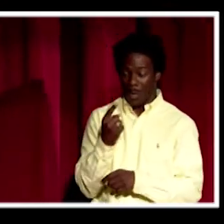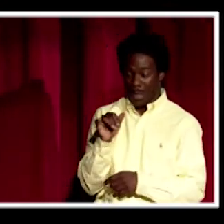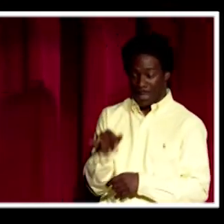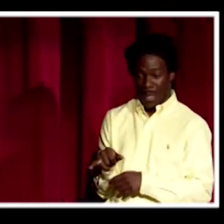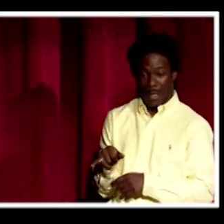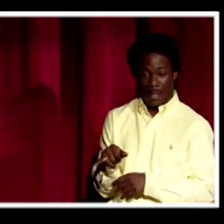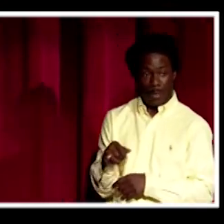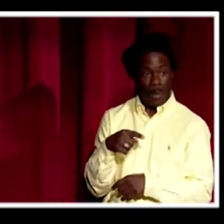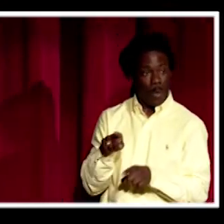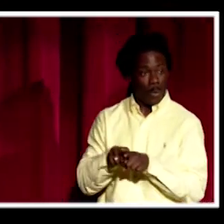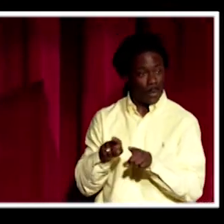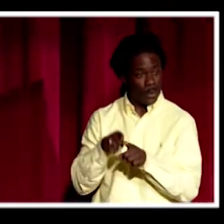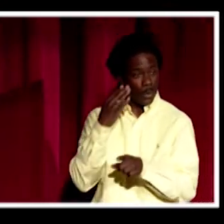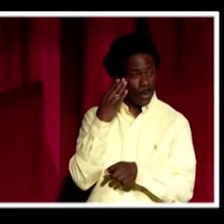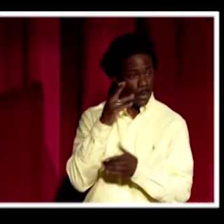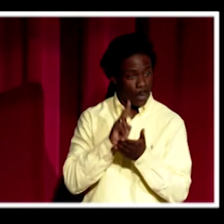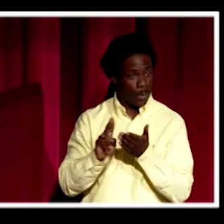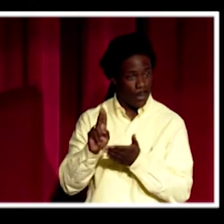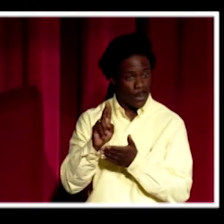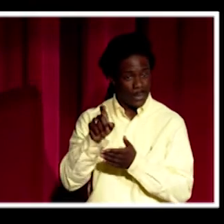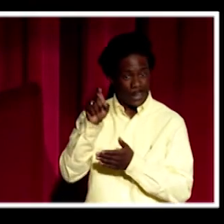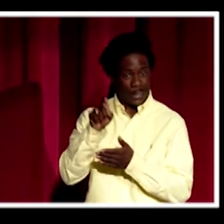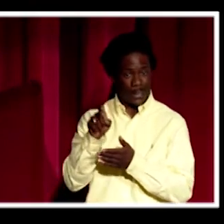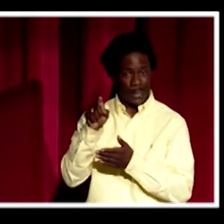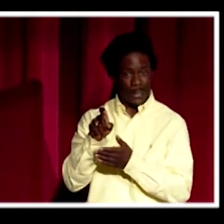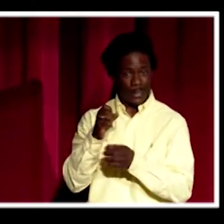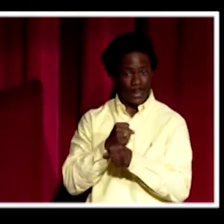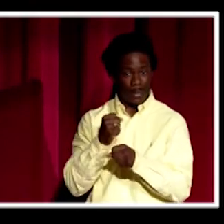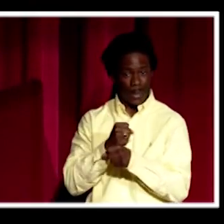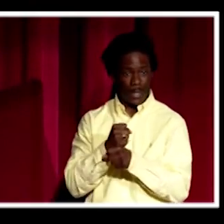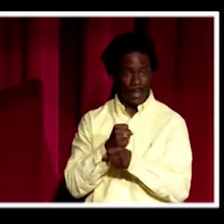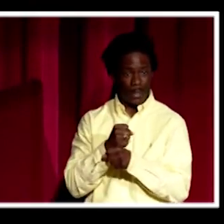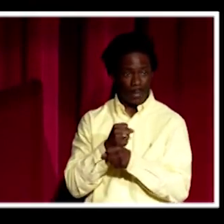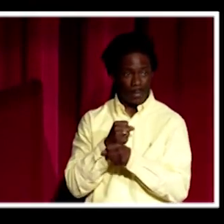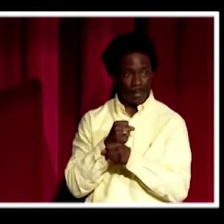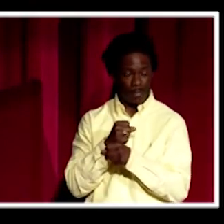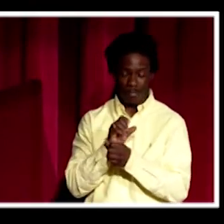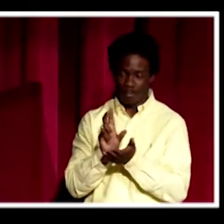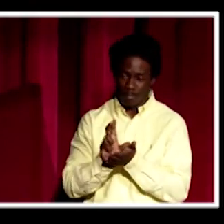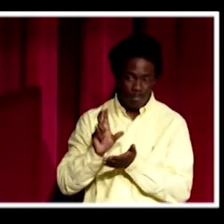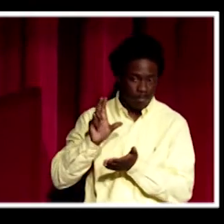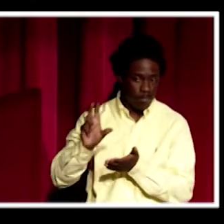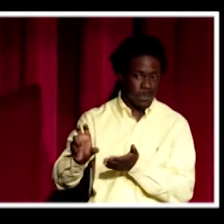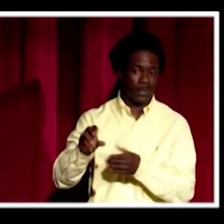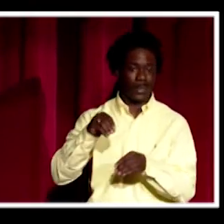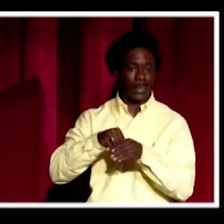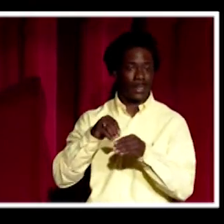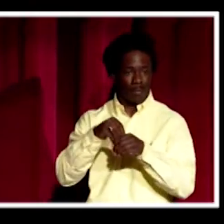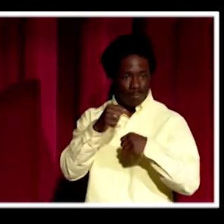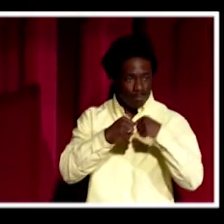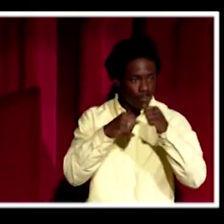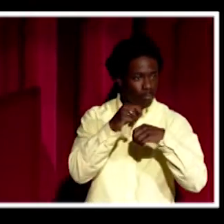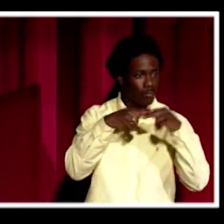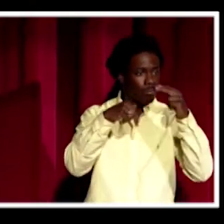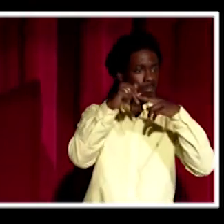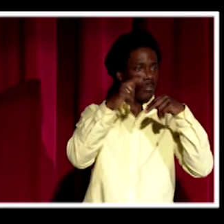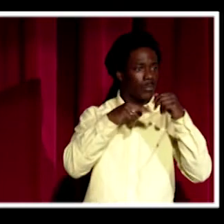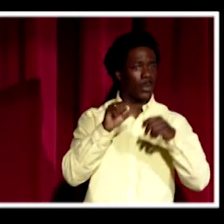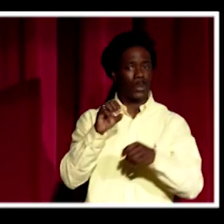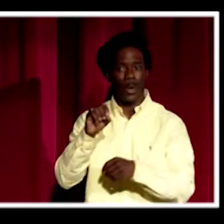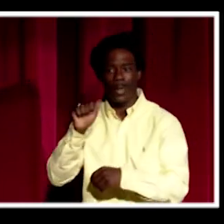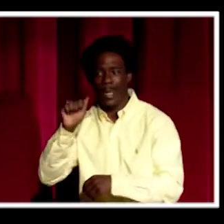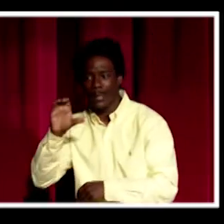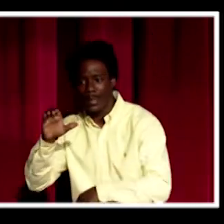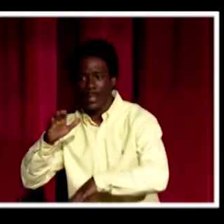We also know that the university needs to make a significant investment in its infrastructure so that the air conditioning